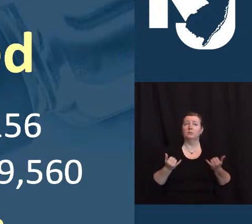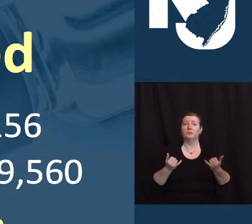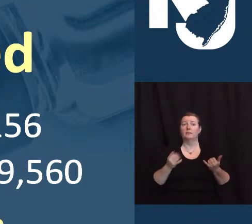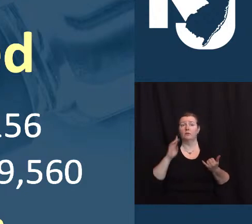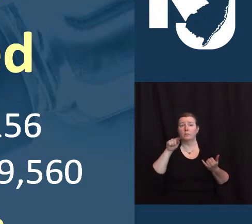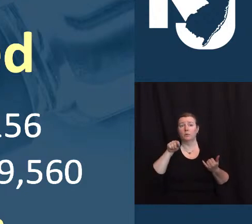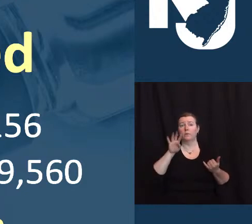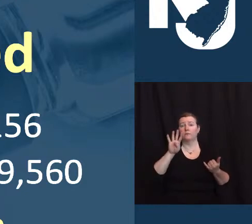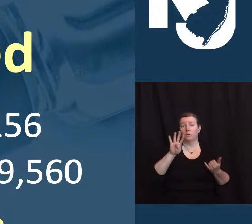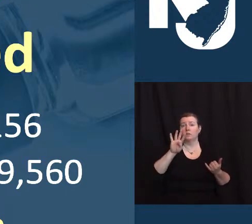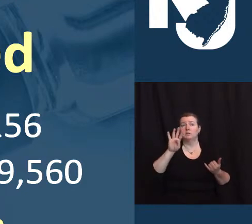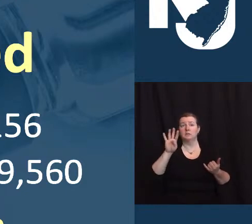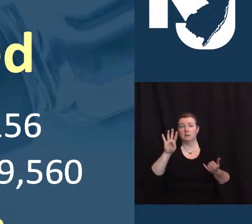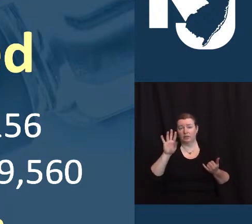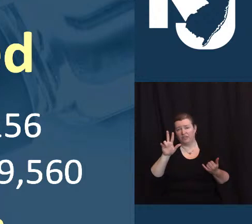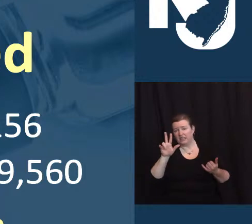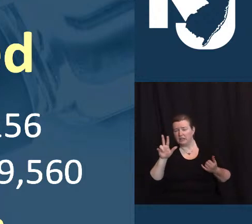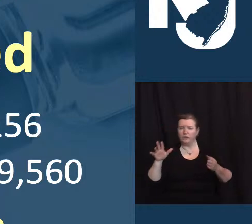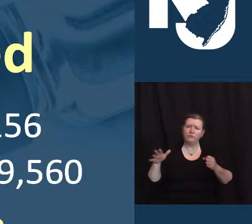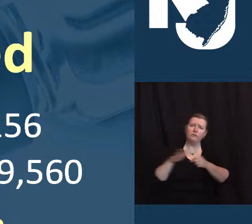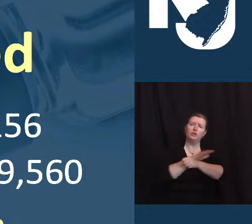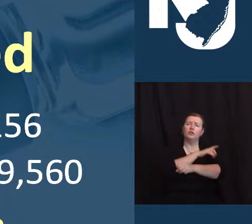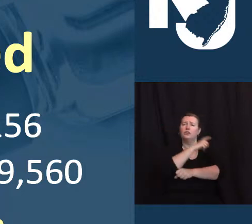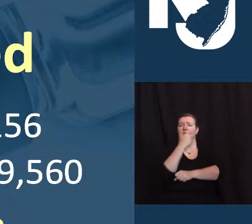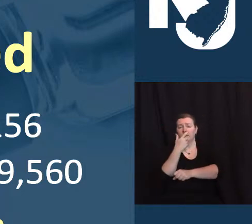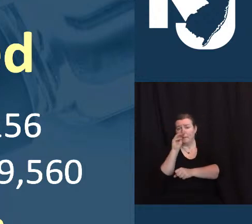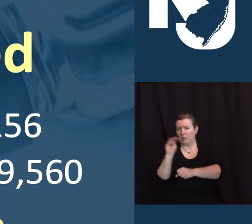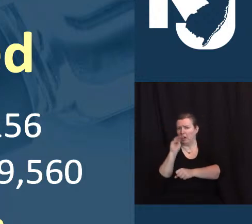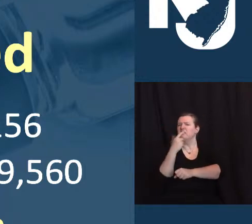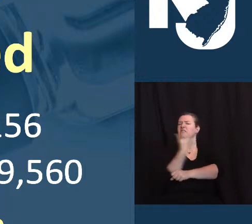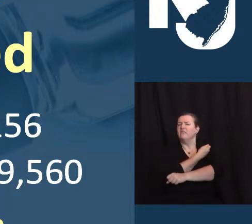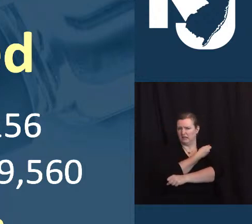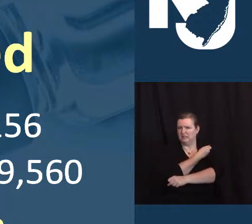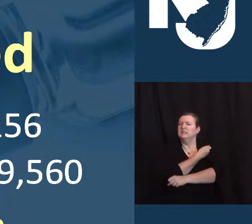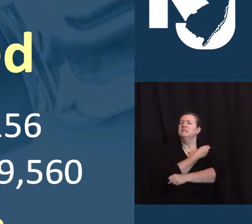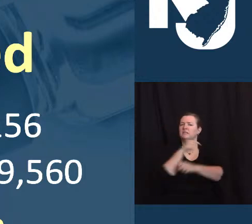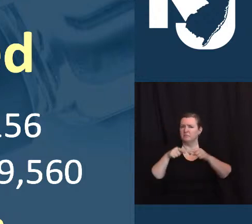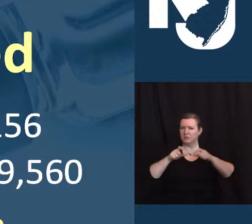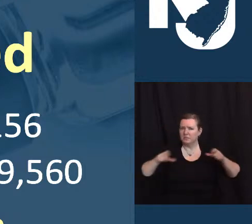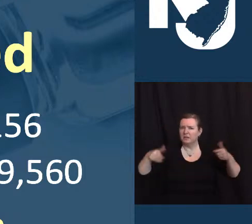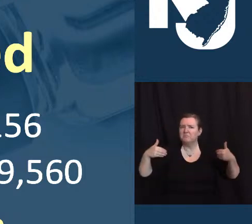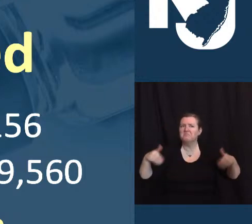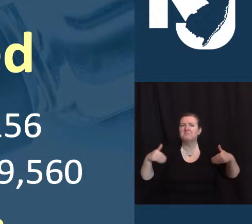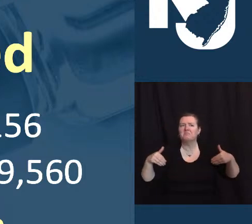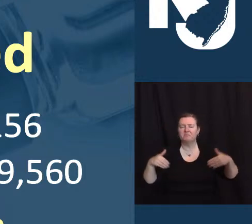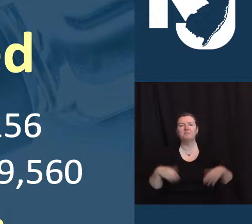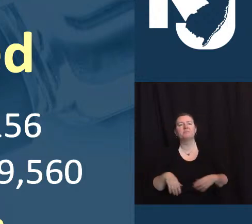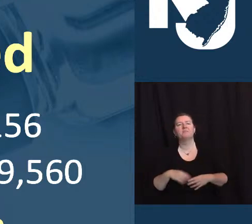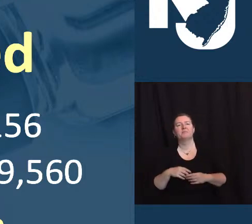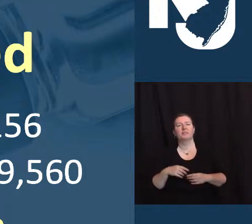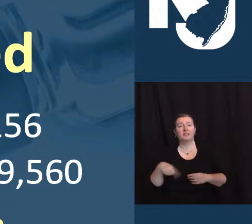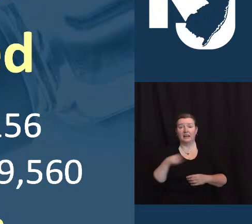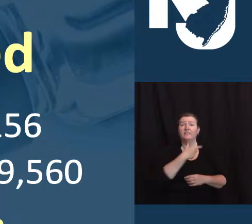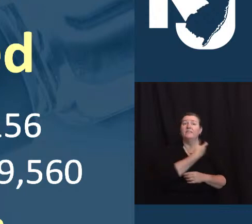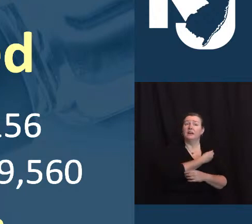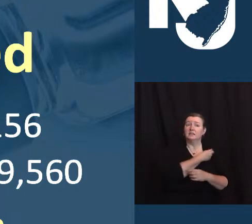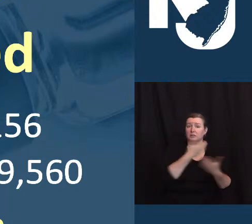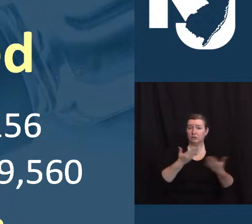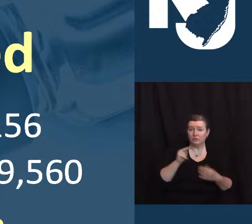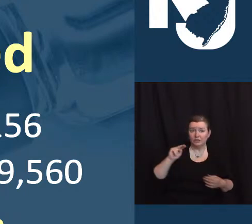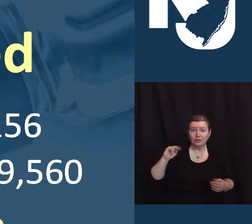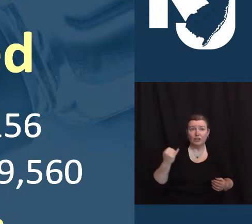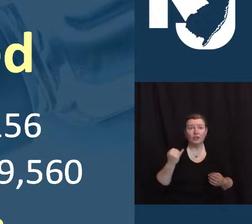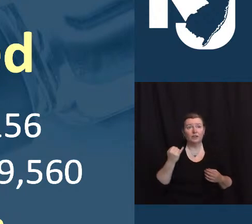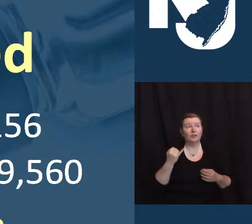million fully vaccinated New Jerseyans, between those vaccinated at one of our in-state sites as well as those